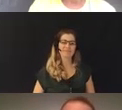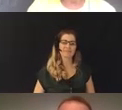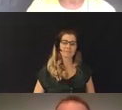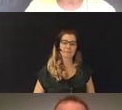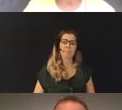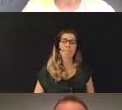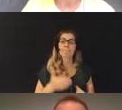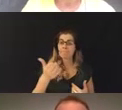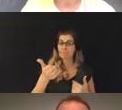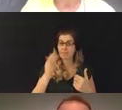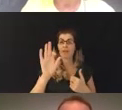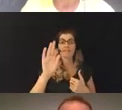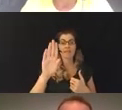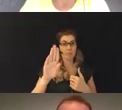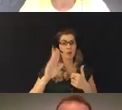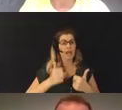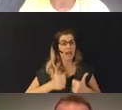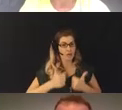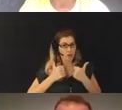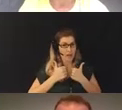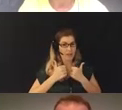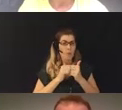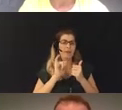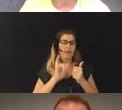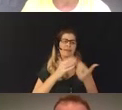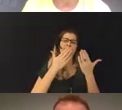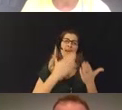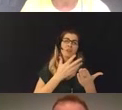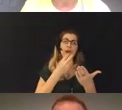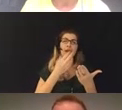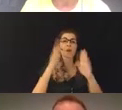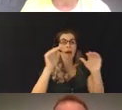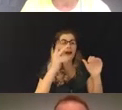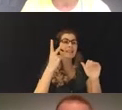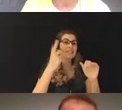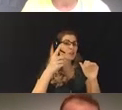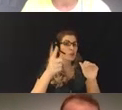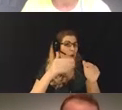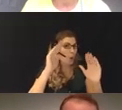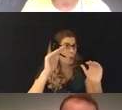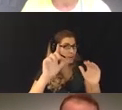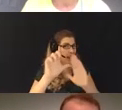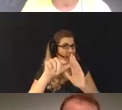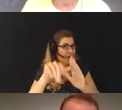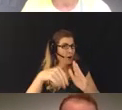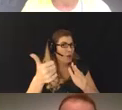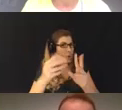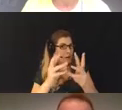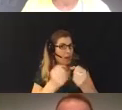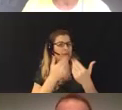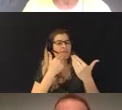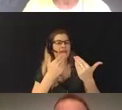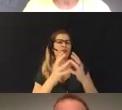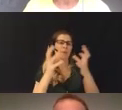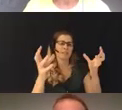There's the Facebook address. And with that, I just want to say thank you and goodbye. And we'll see you hopefully at later workshops. Thanks very much.